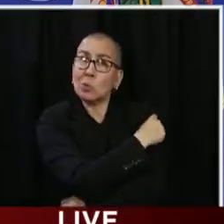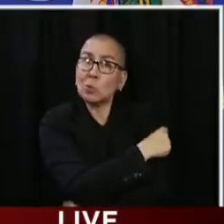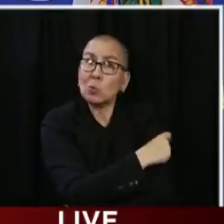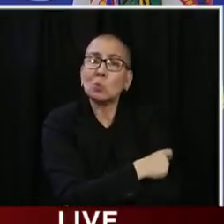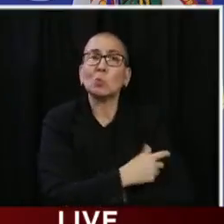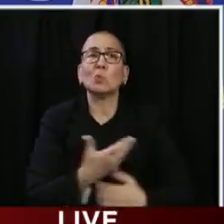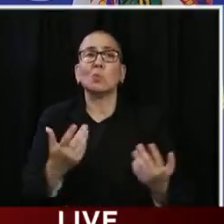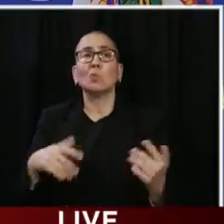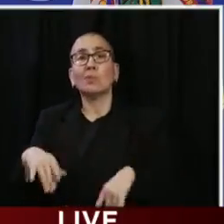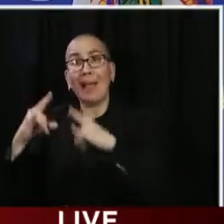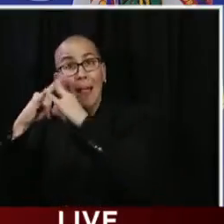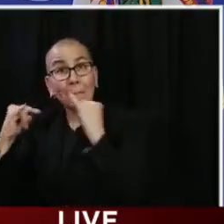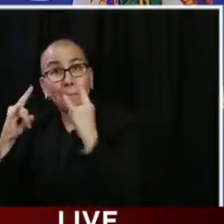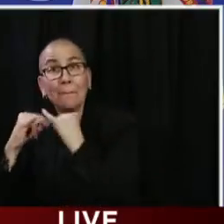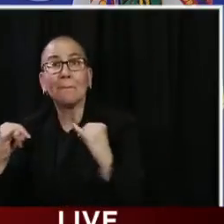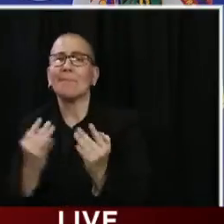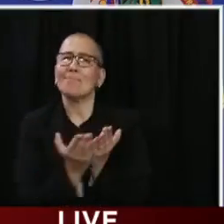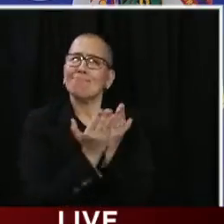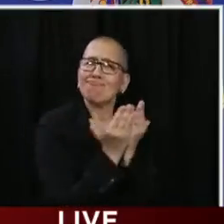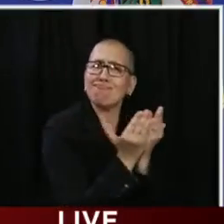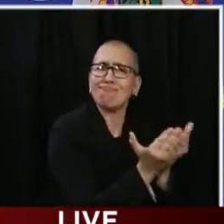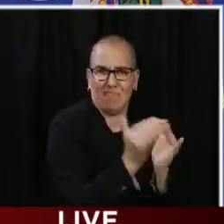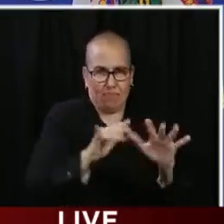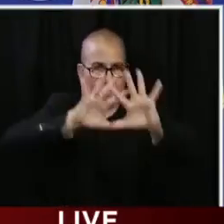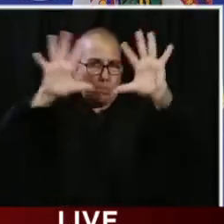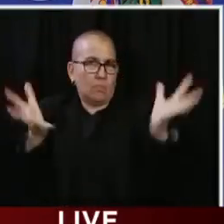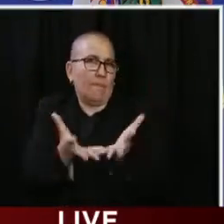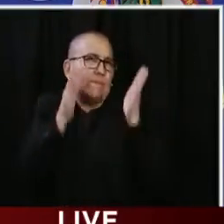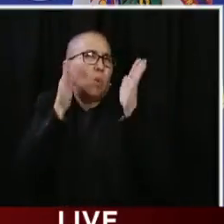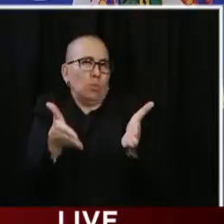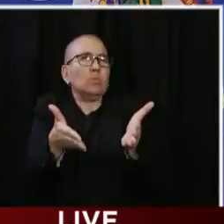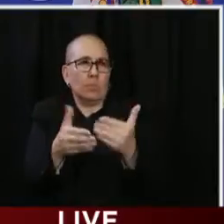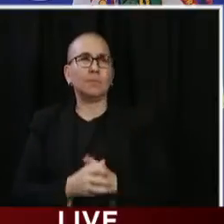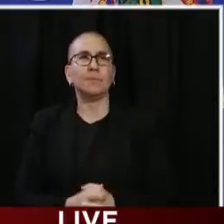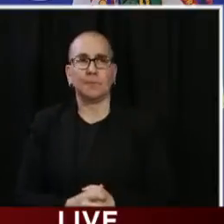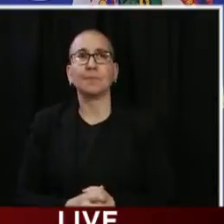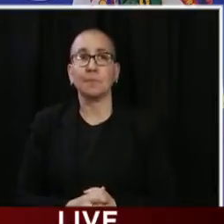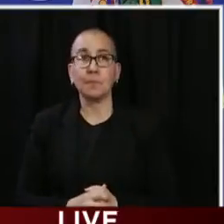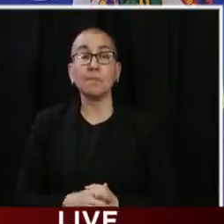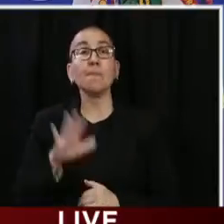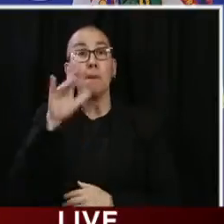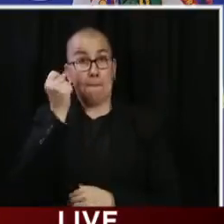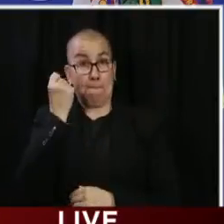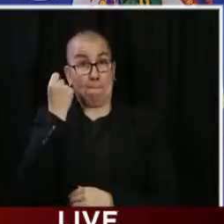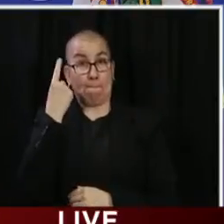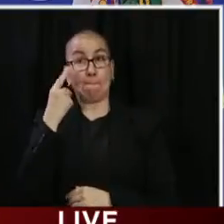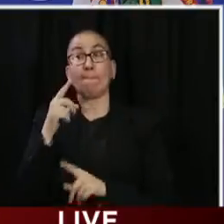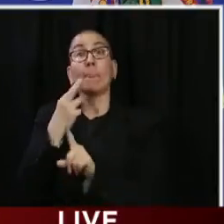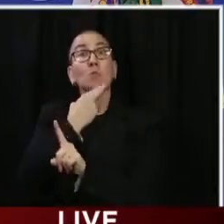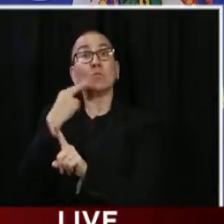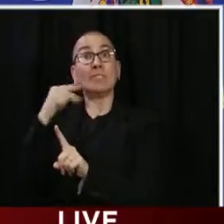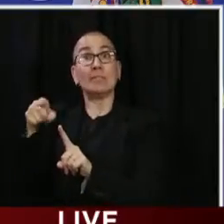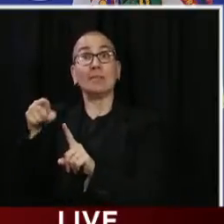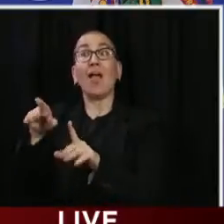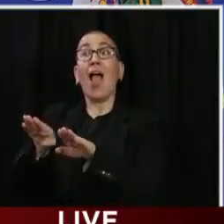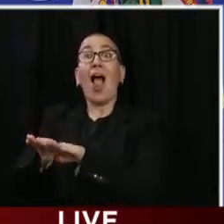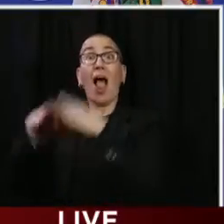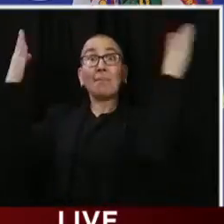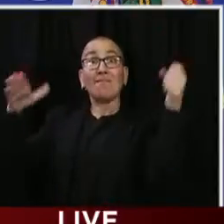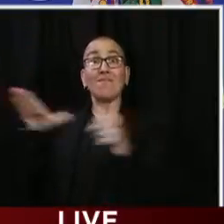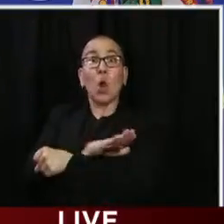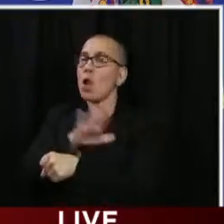1st, restaurants and bars can be open for outdoor dining only. We have clear evidence from the health experts that